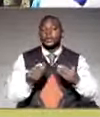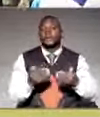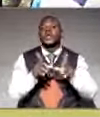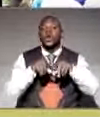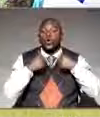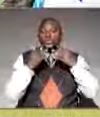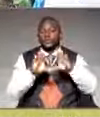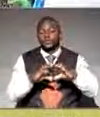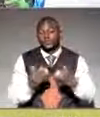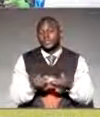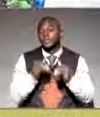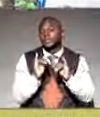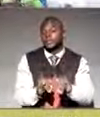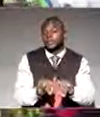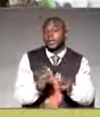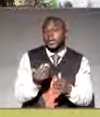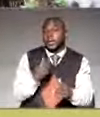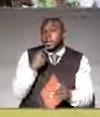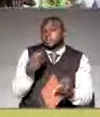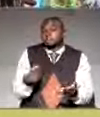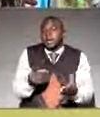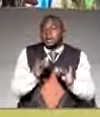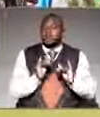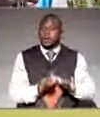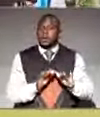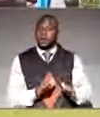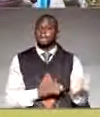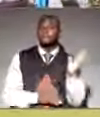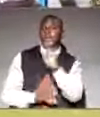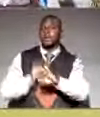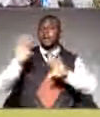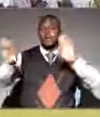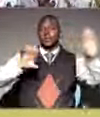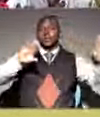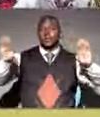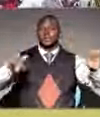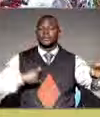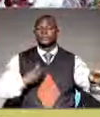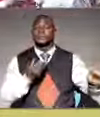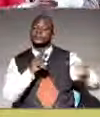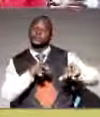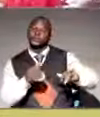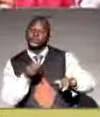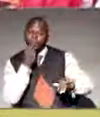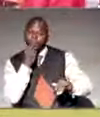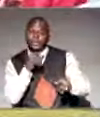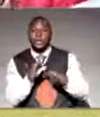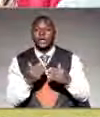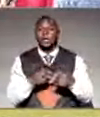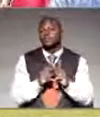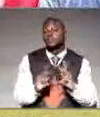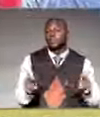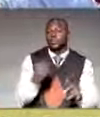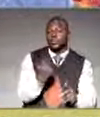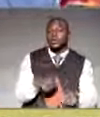community lives. So we are not saying that when they become more comfortable, they will not go back home. They did not come to look for food, they came to look for peace. So